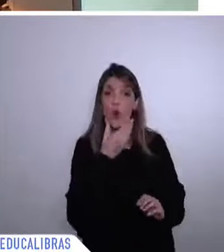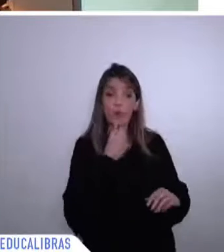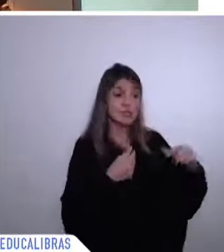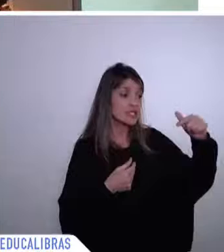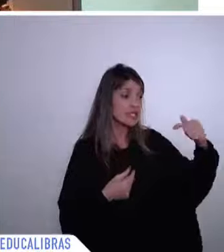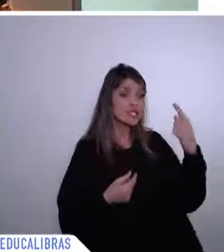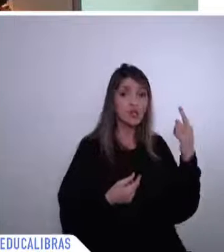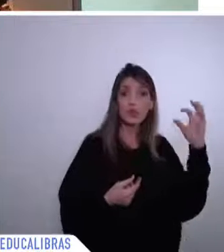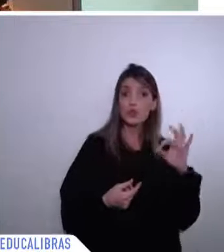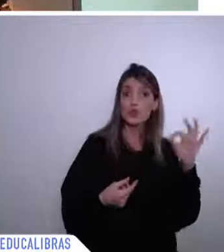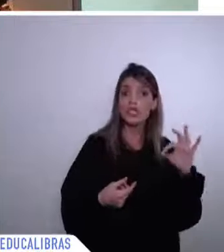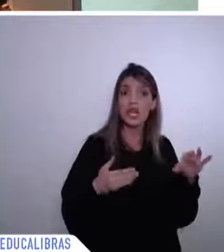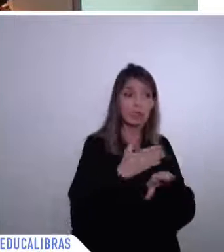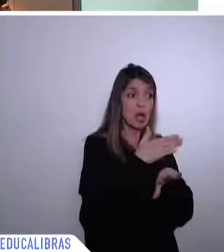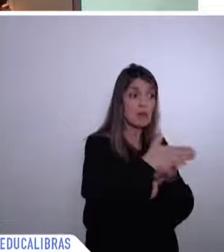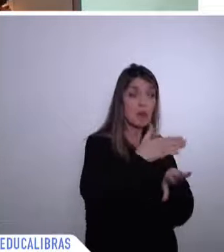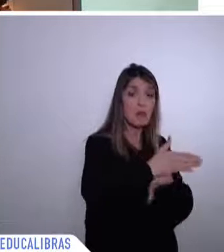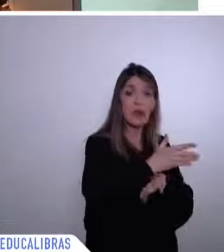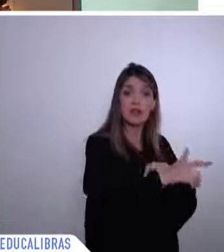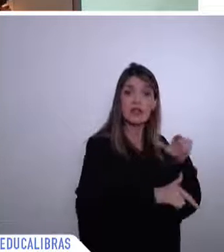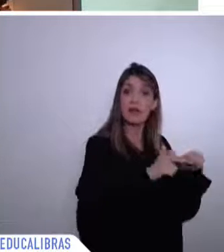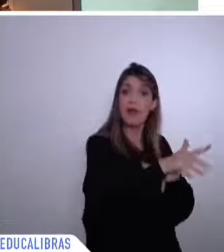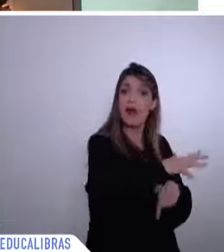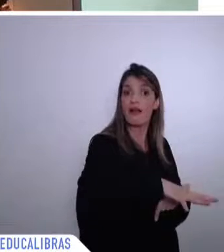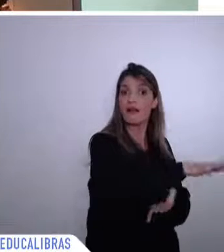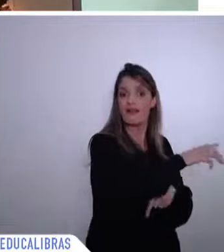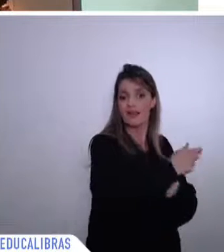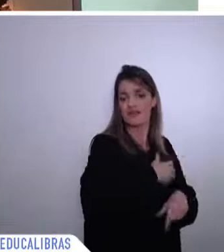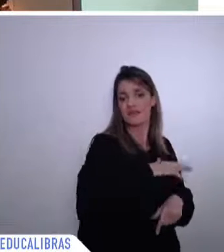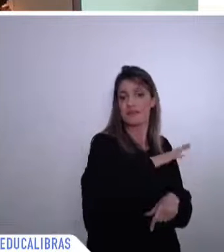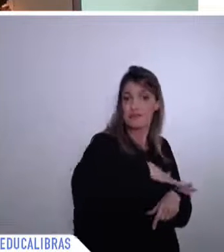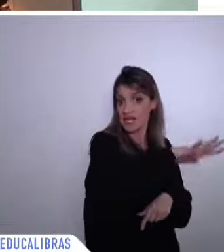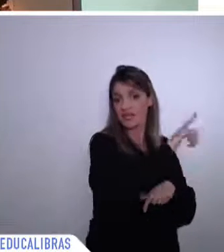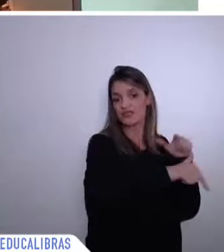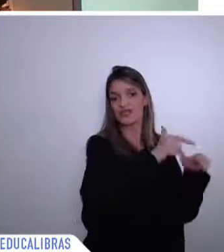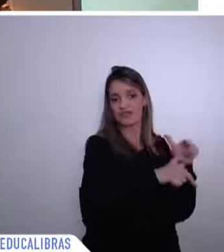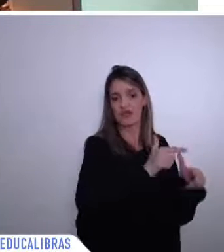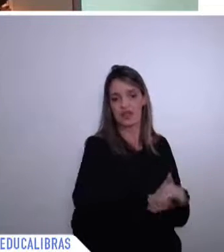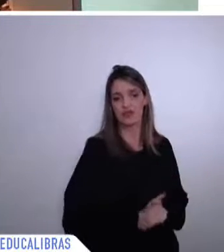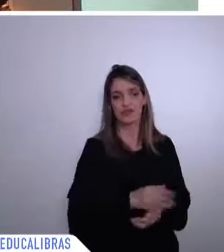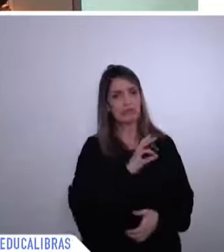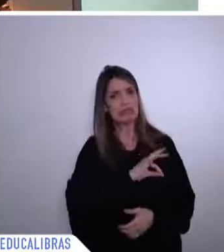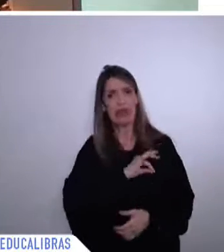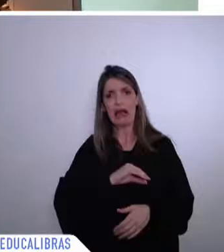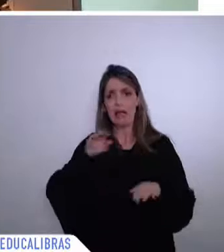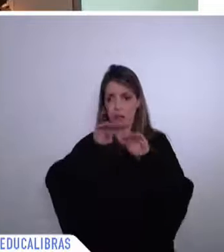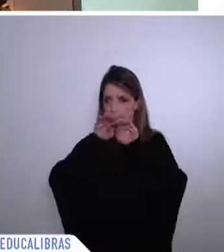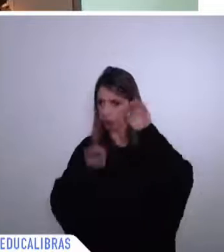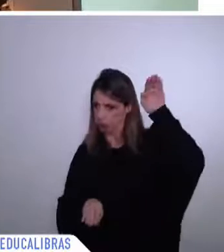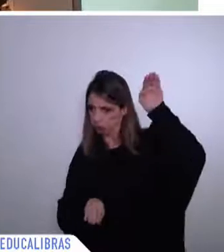rate. When women have more than 70%, the average salary is 30%